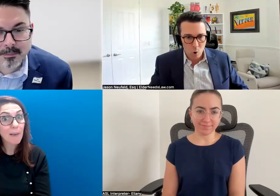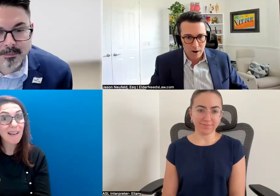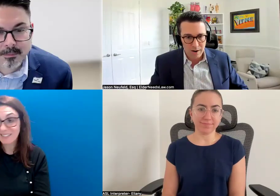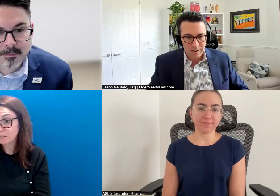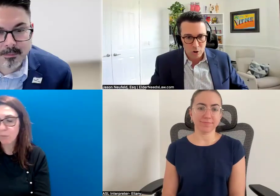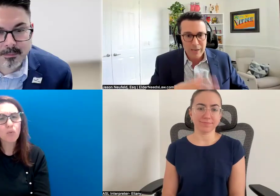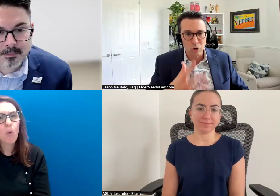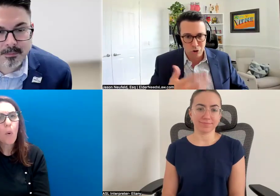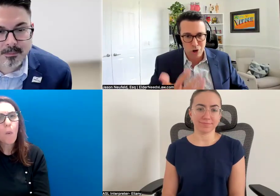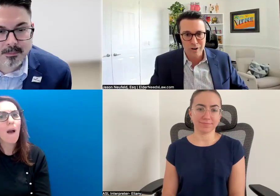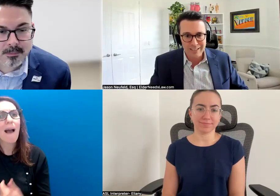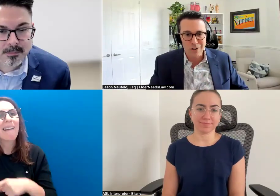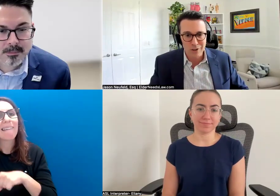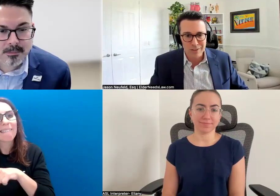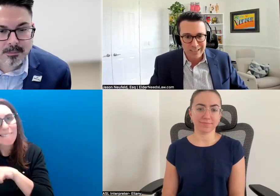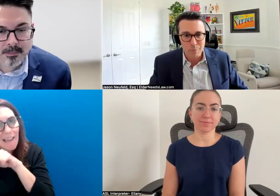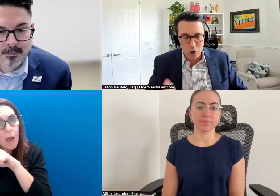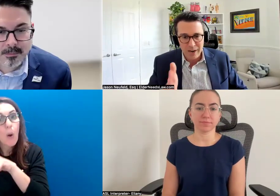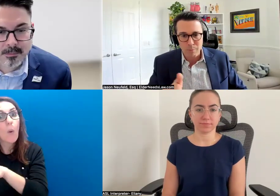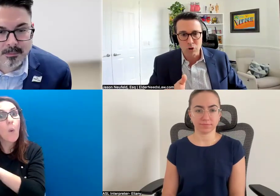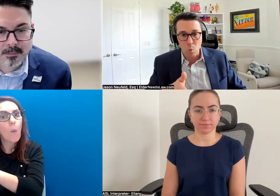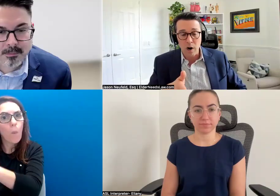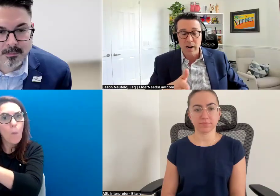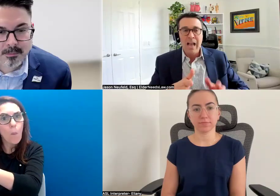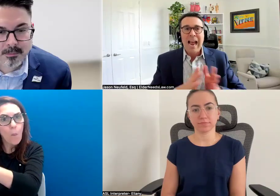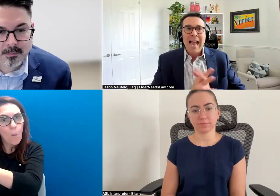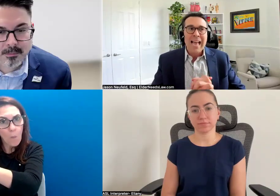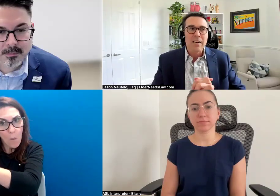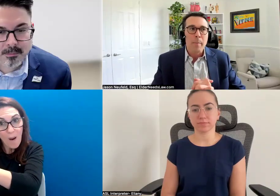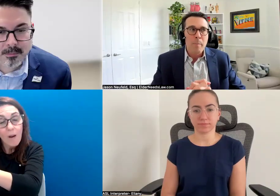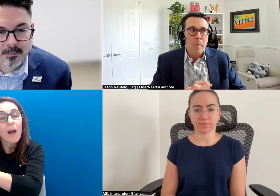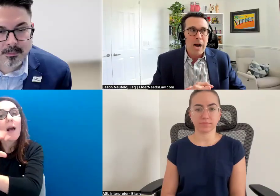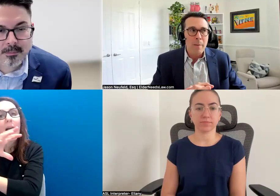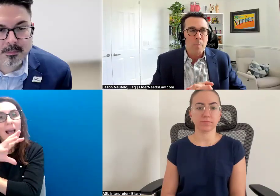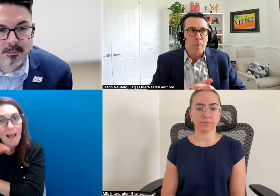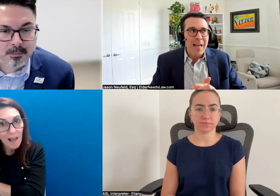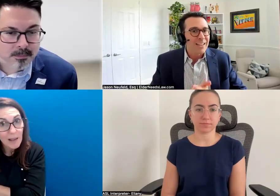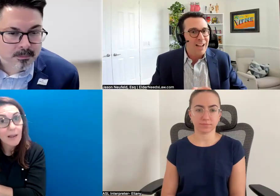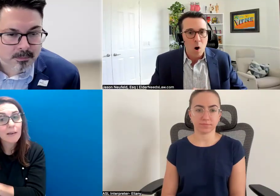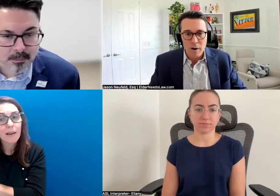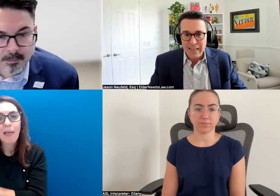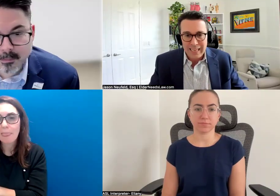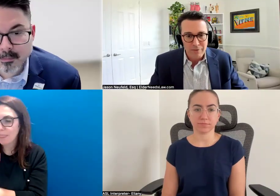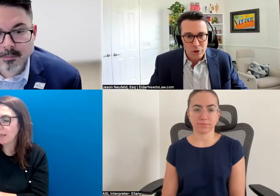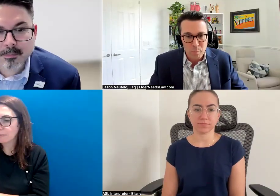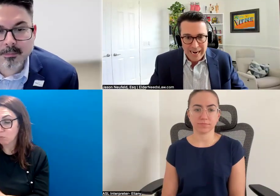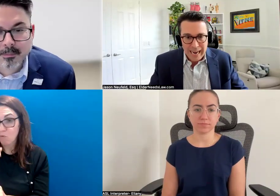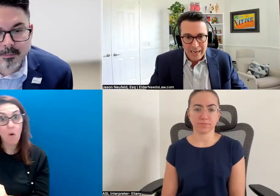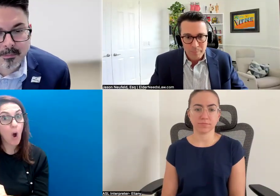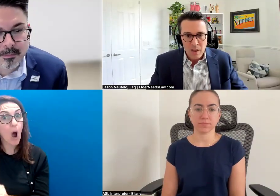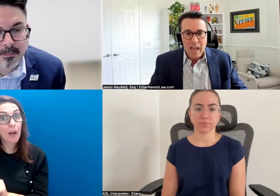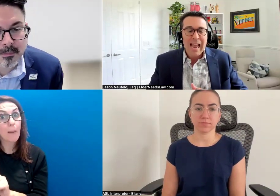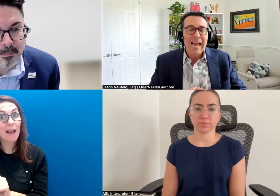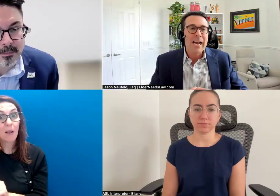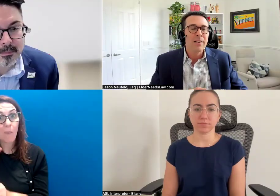to work. You meet Social Security's definition of disabled, you're unable to work. And that does not automatically give you